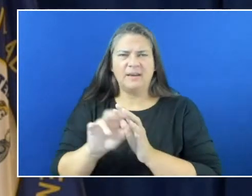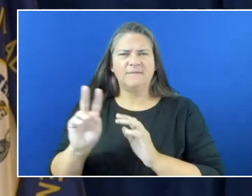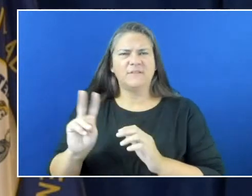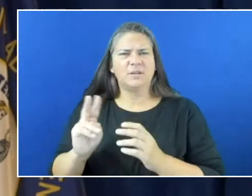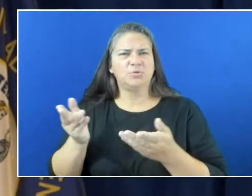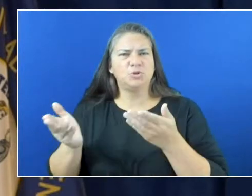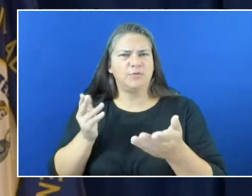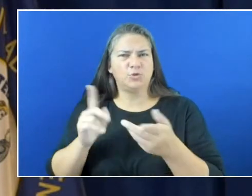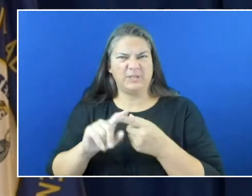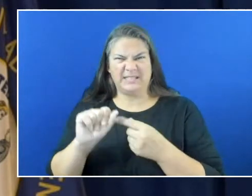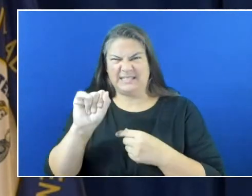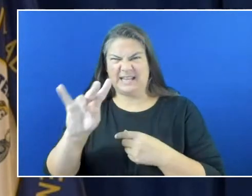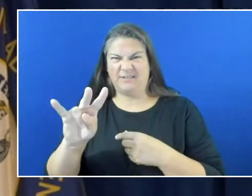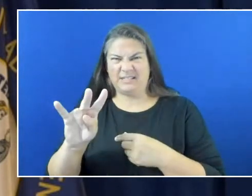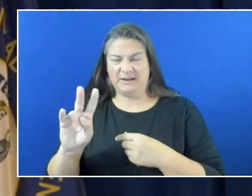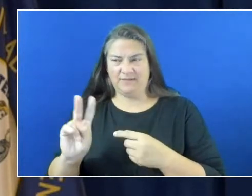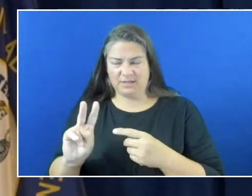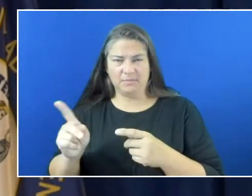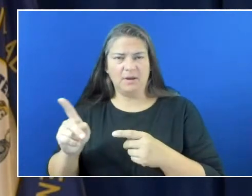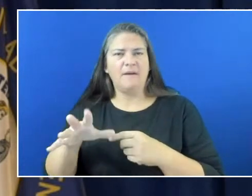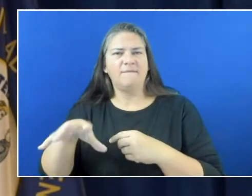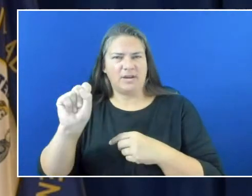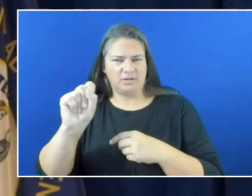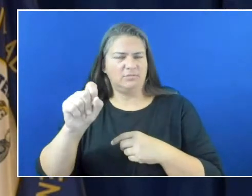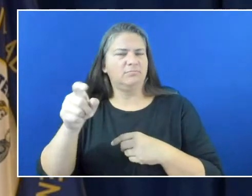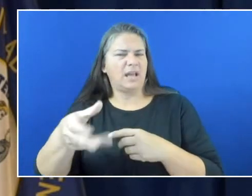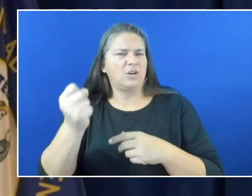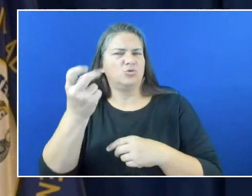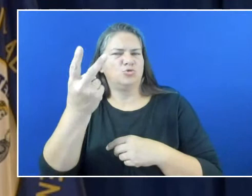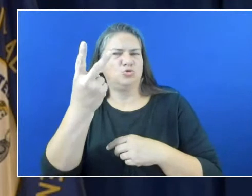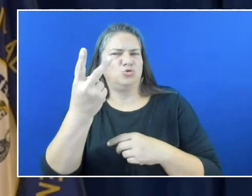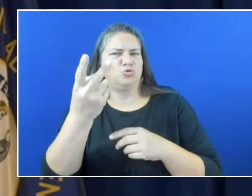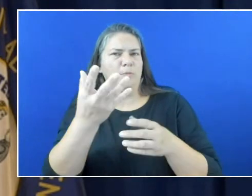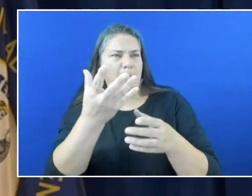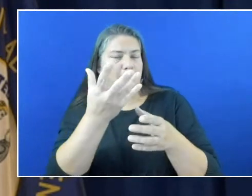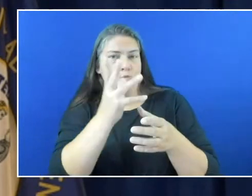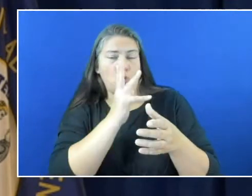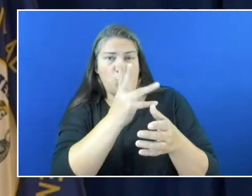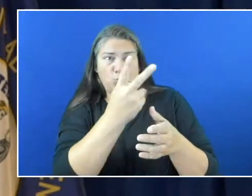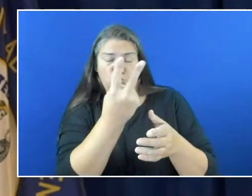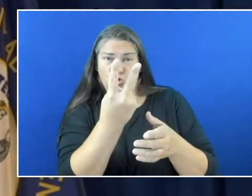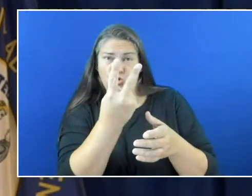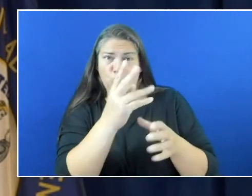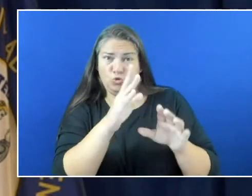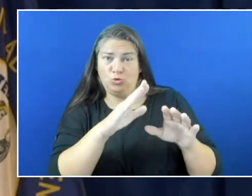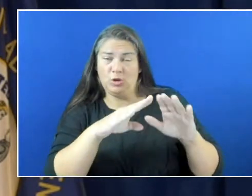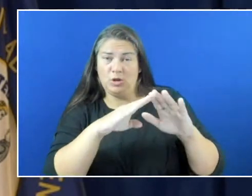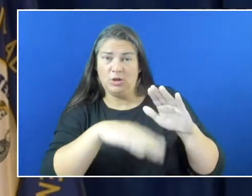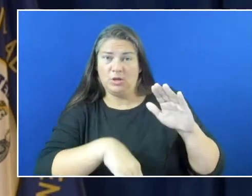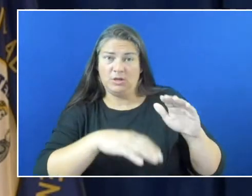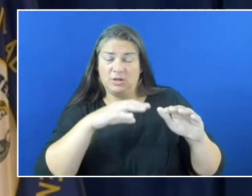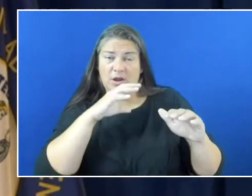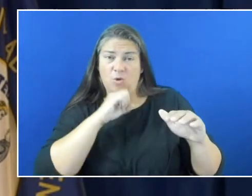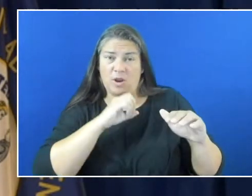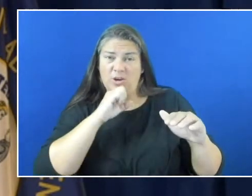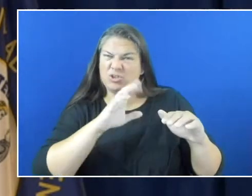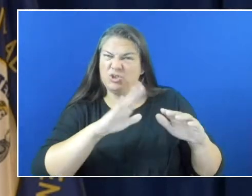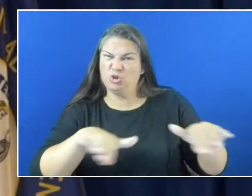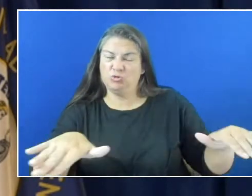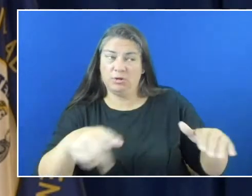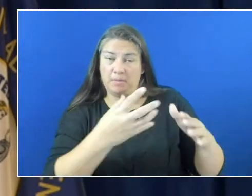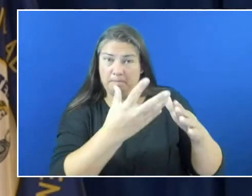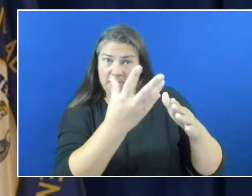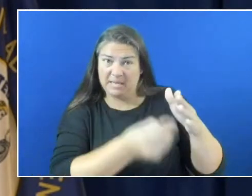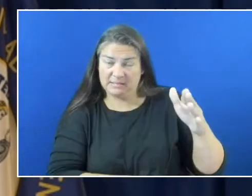and recovered 2 missing juveniles. The Elizabethtown detail assisted 2 victims and is working towards a